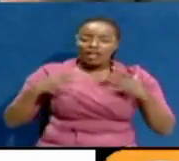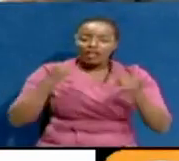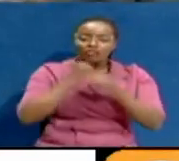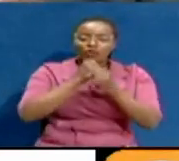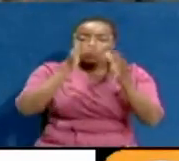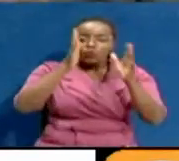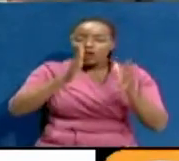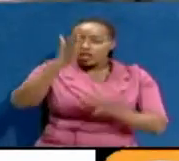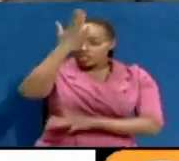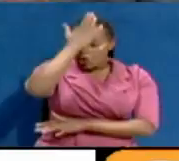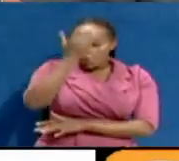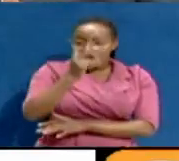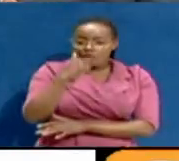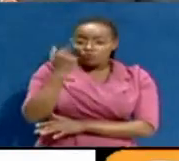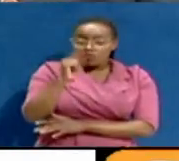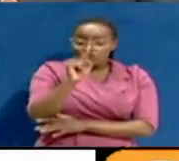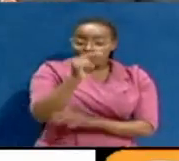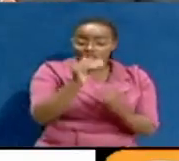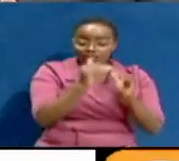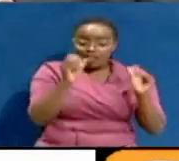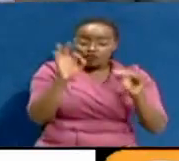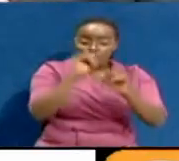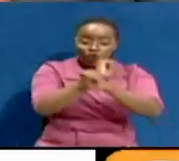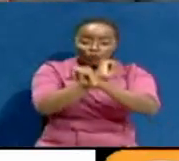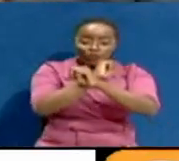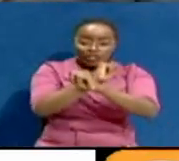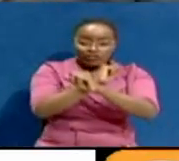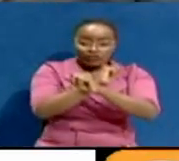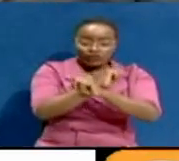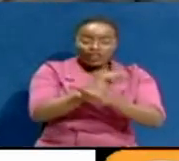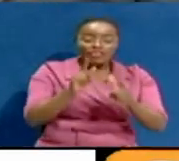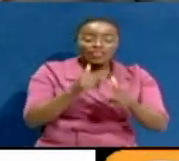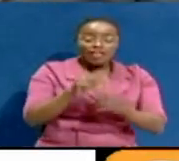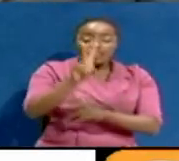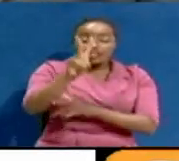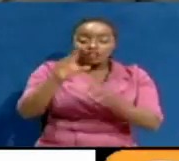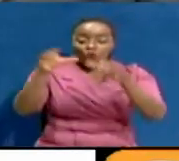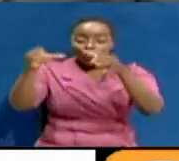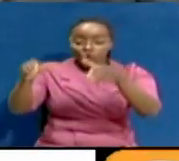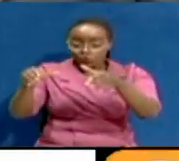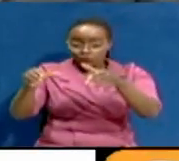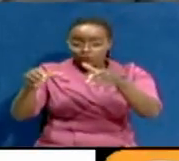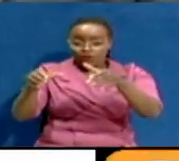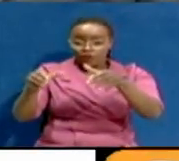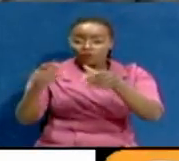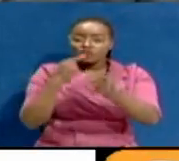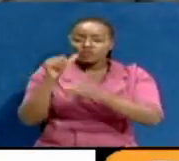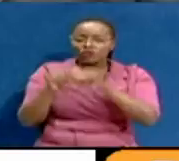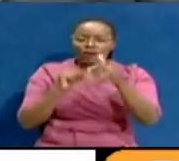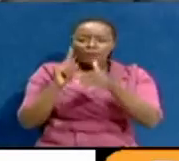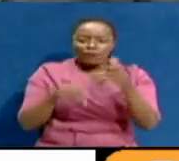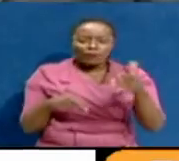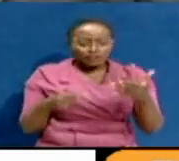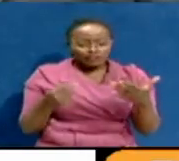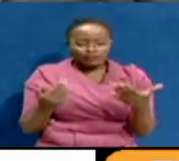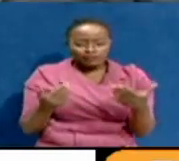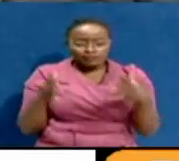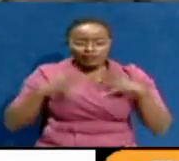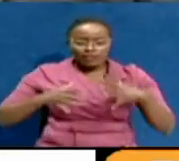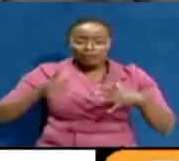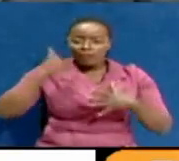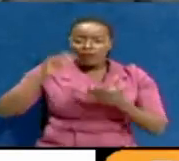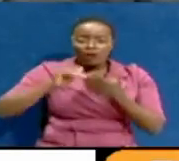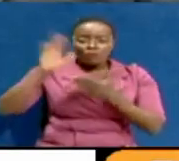so that those get the first level of protection. Phase 2 is where we now talk about those